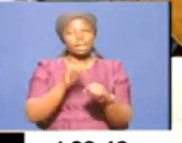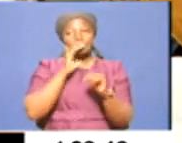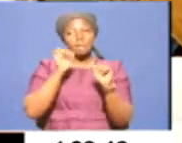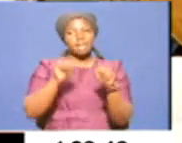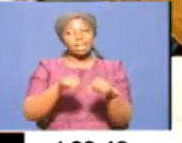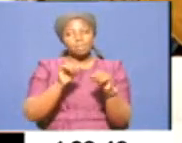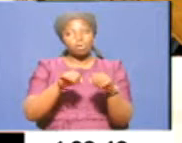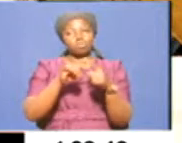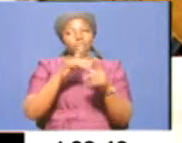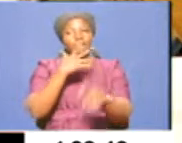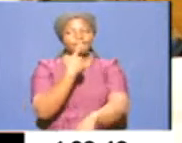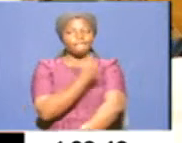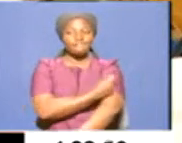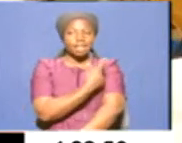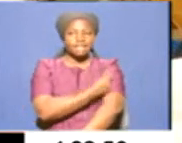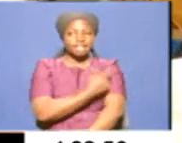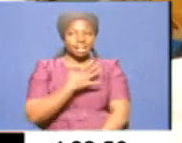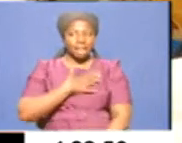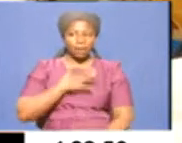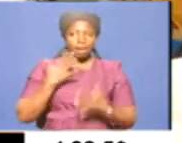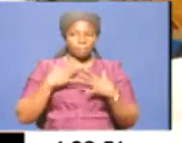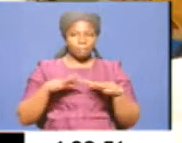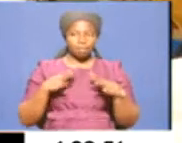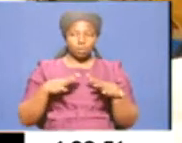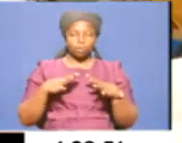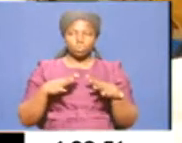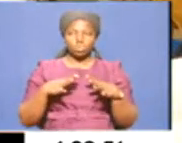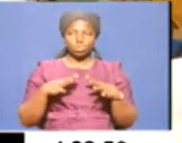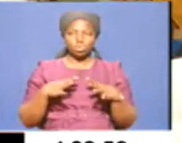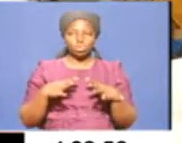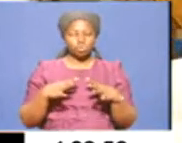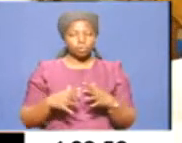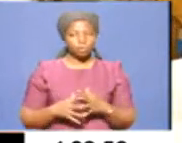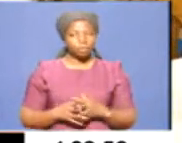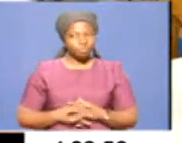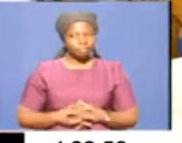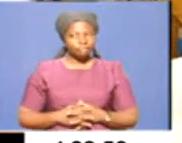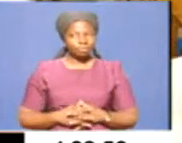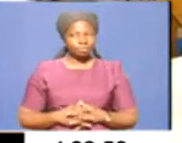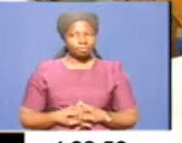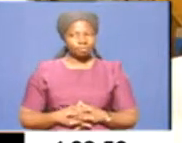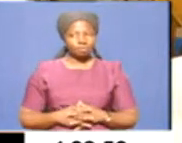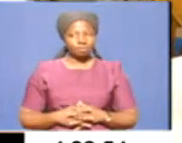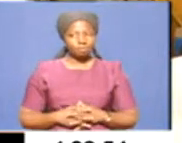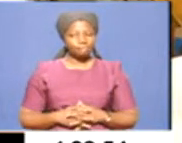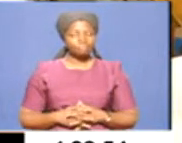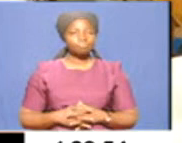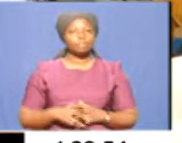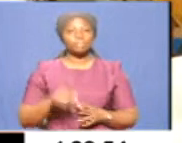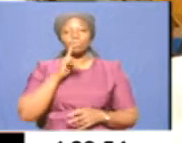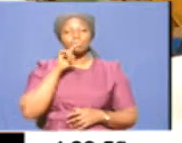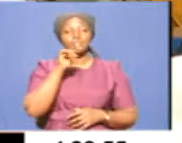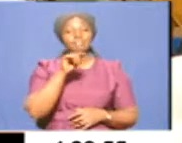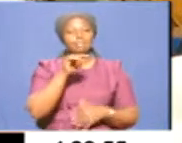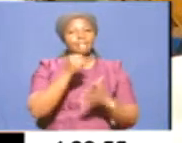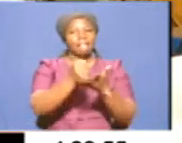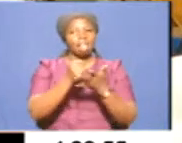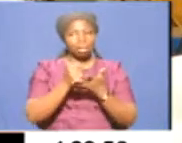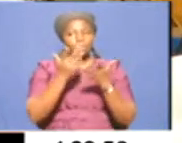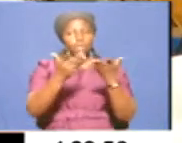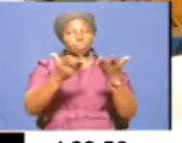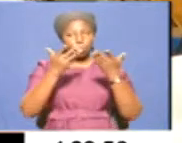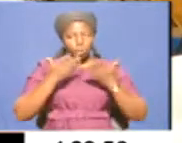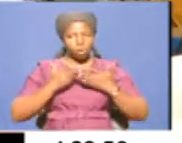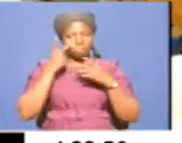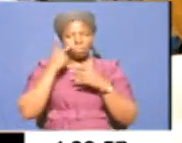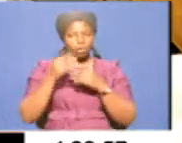vaccinate our people. So any additional support, like the President has mentioned, is greatly welcome, and we look forward to